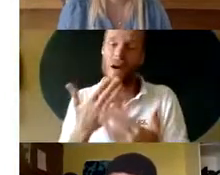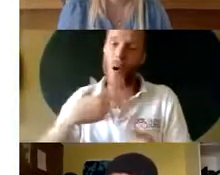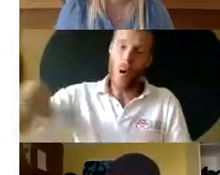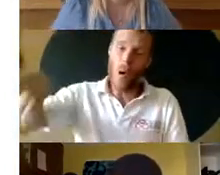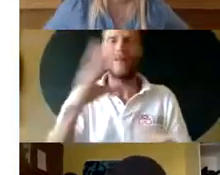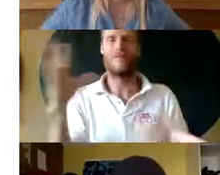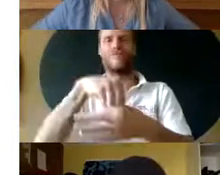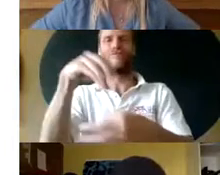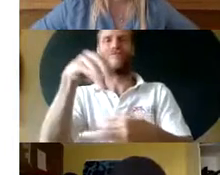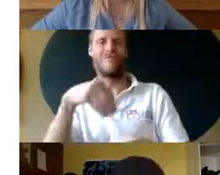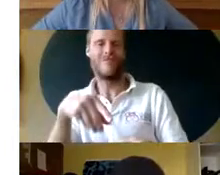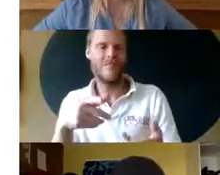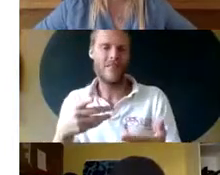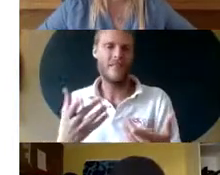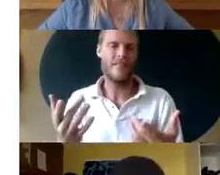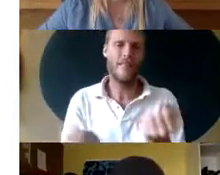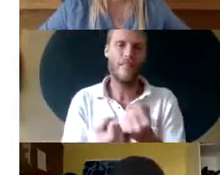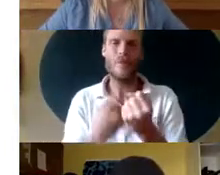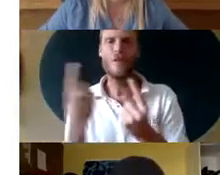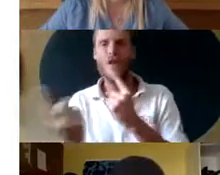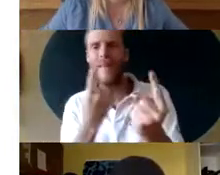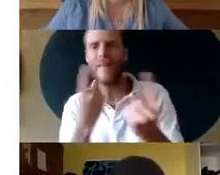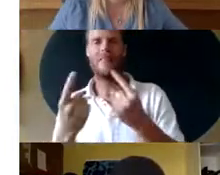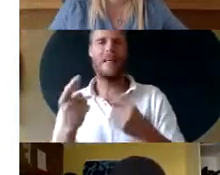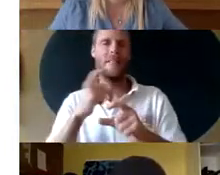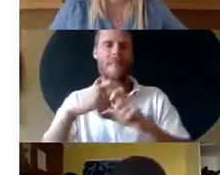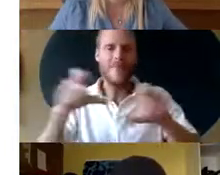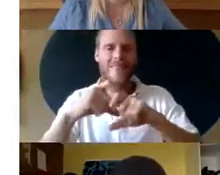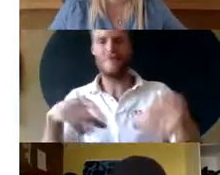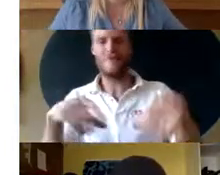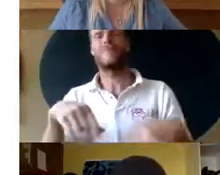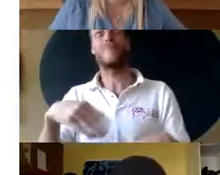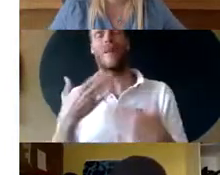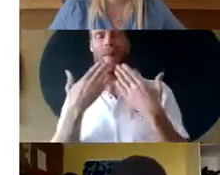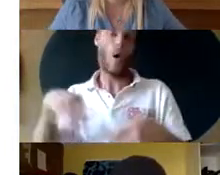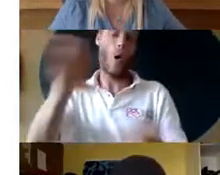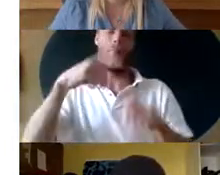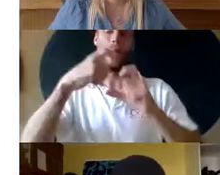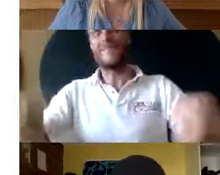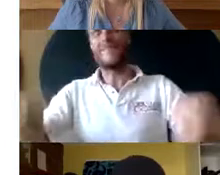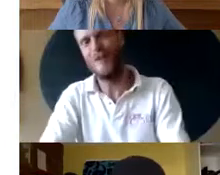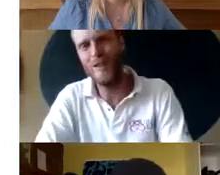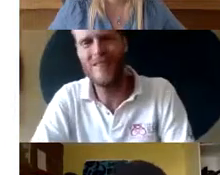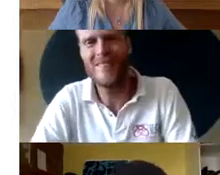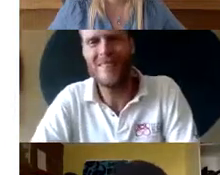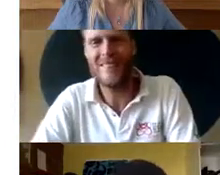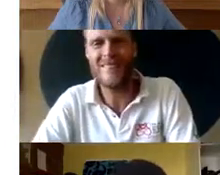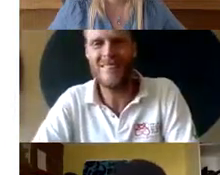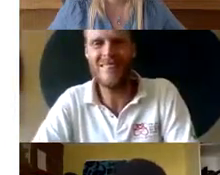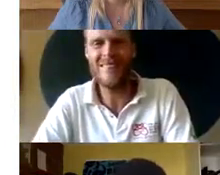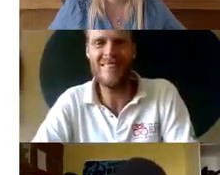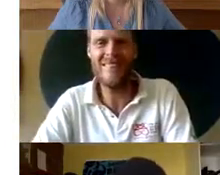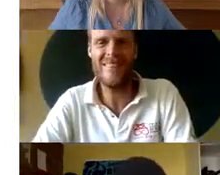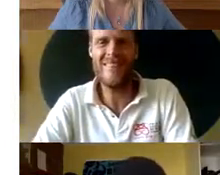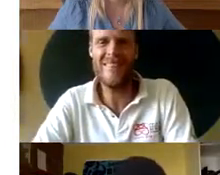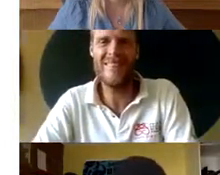you. And also thank you for all the panelists, you know, for supporting each other in this whole endeavor.